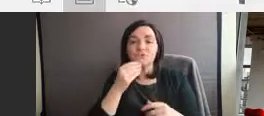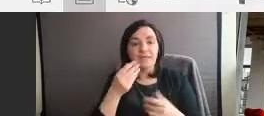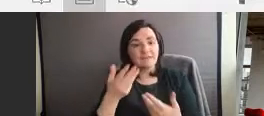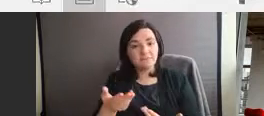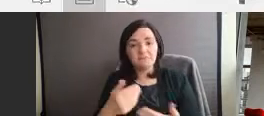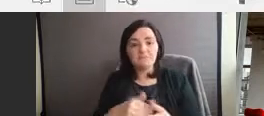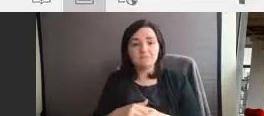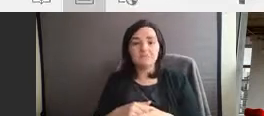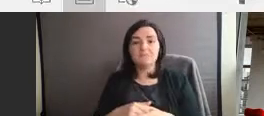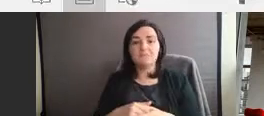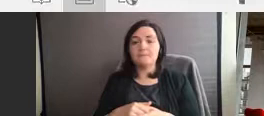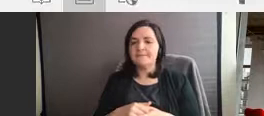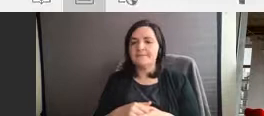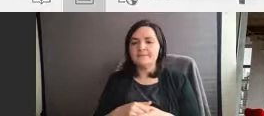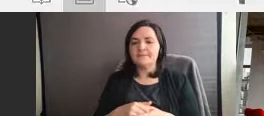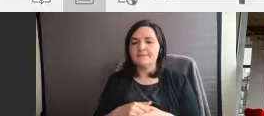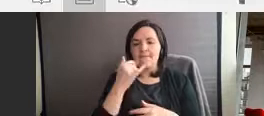If you've got an